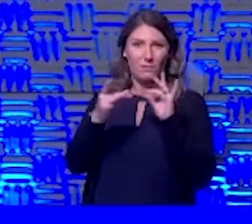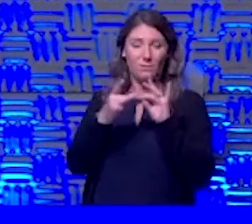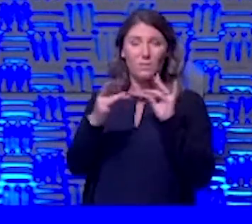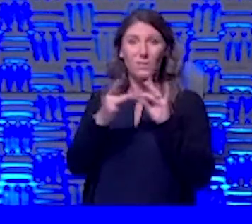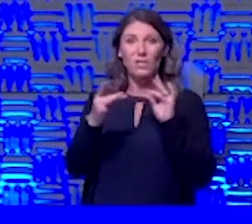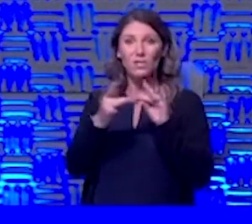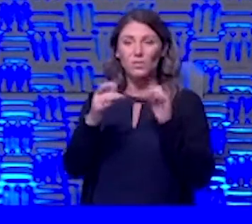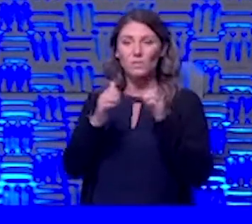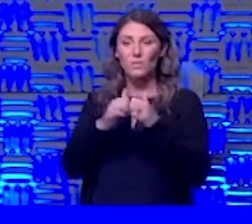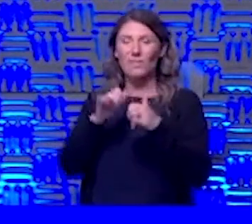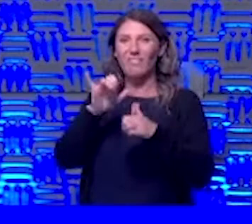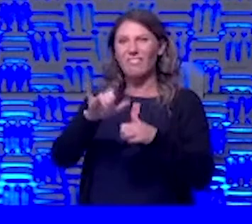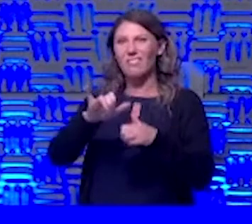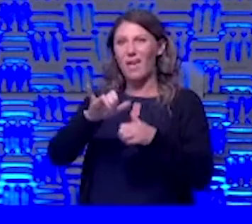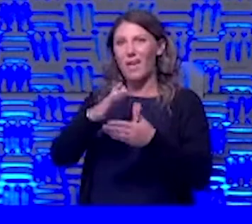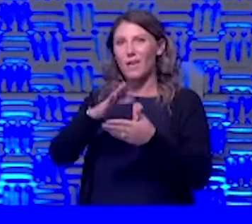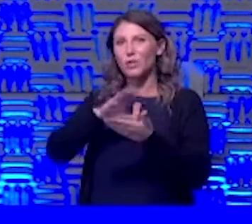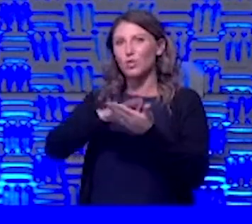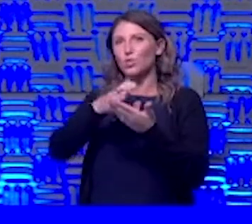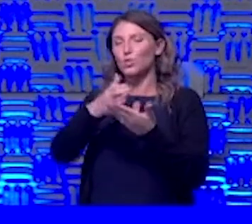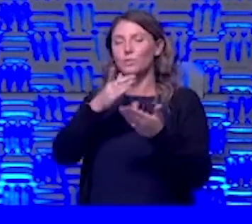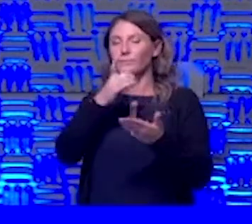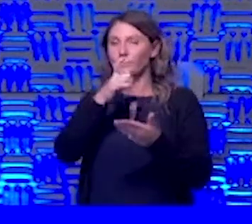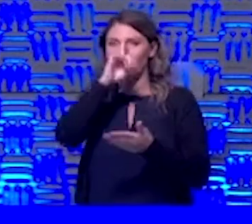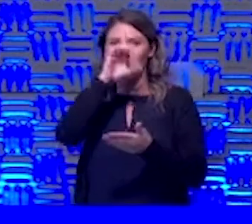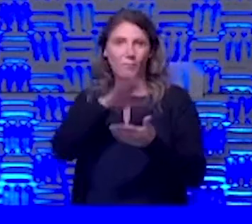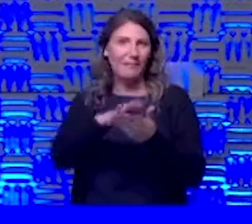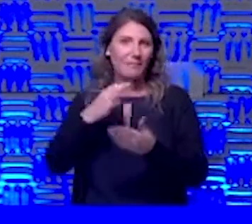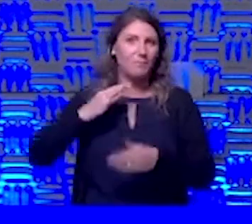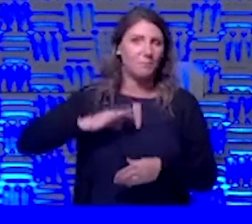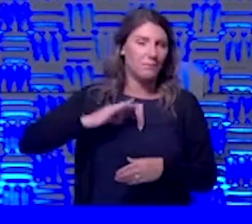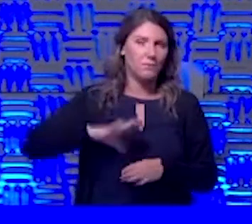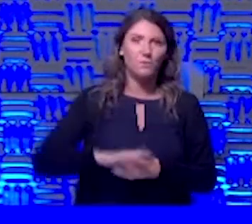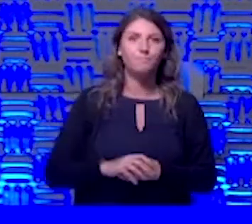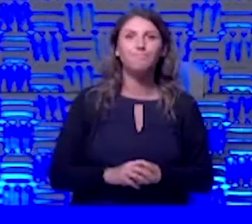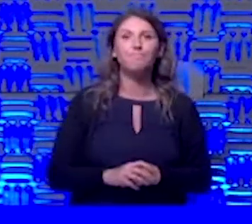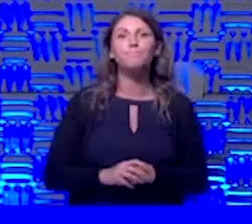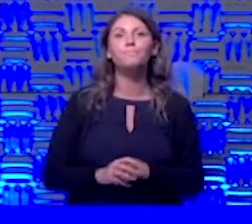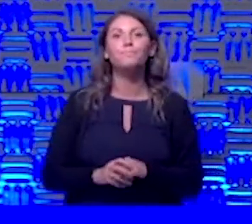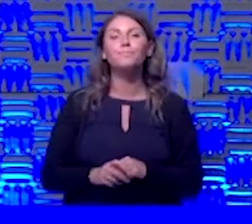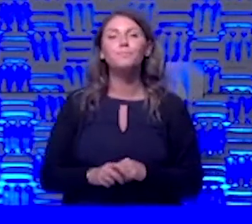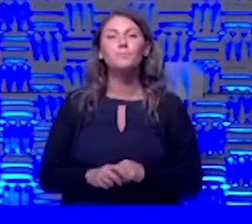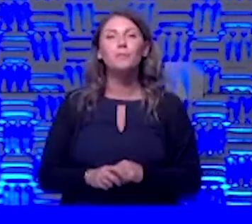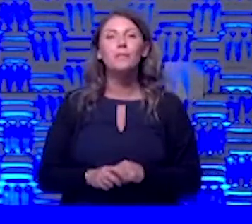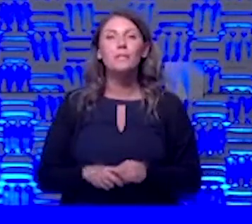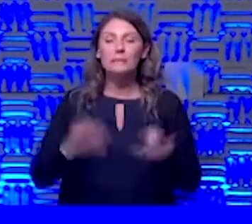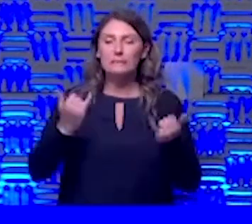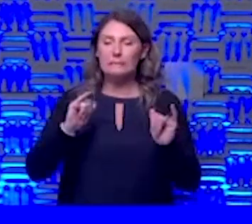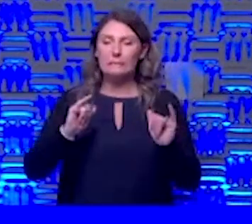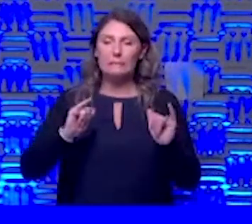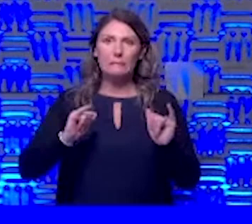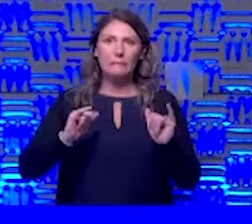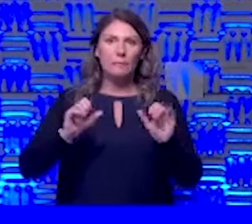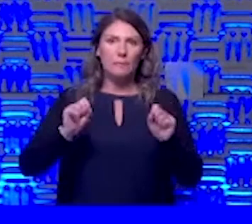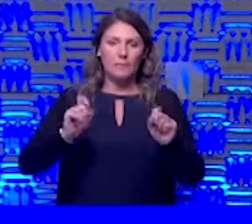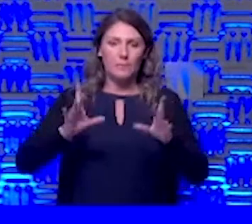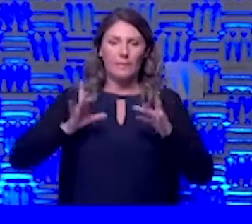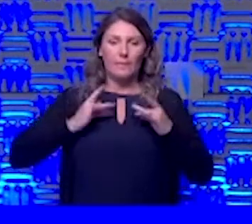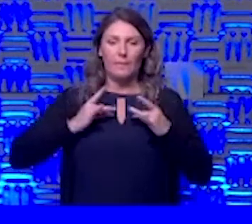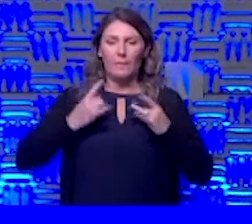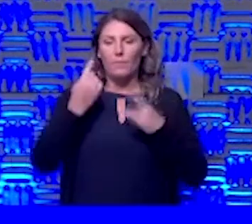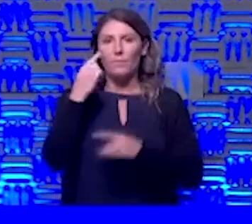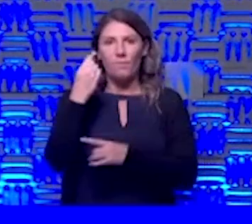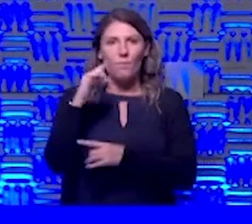in that dose, I don't believe it's going to be beneficial. You'll still be susceptible to infection